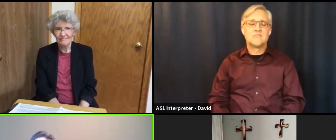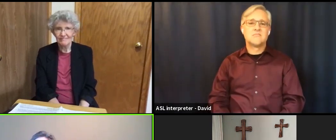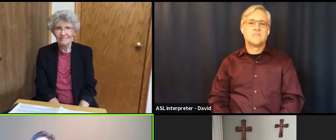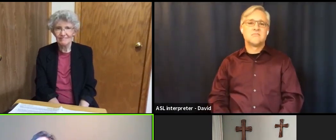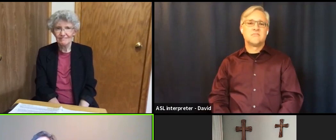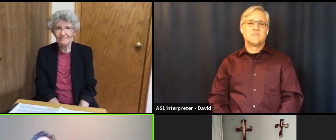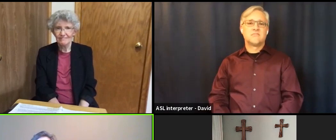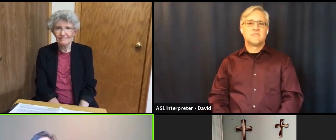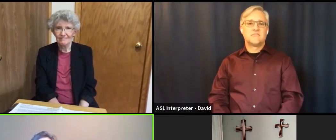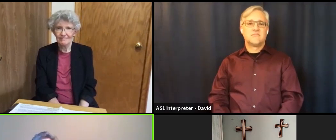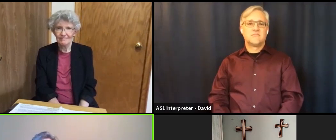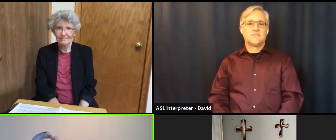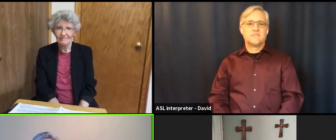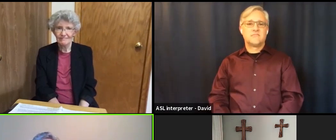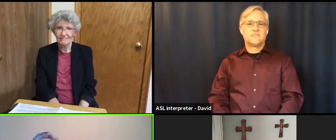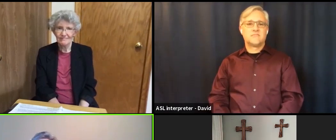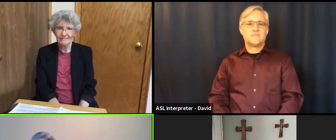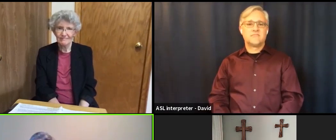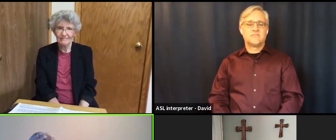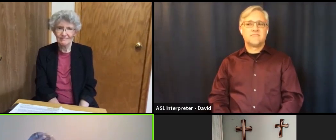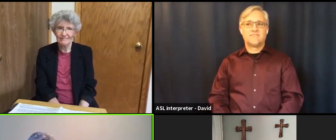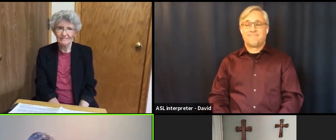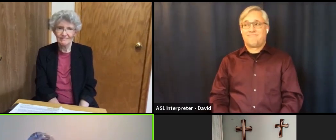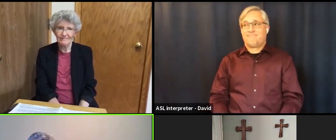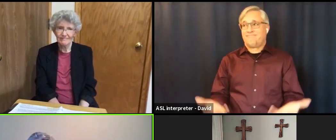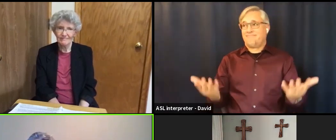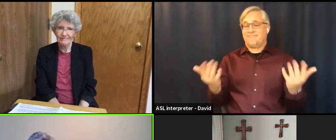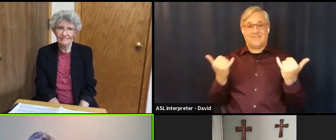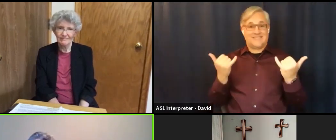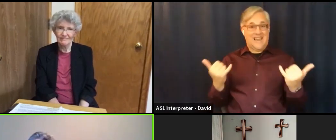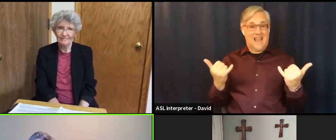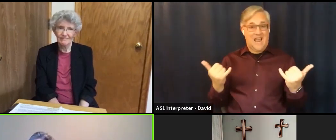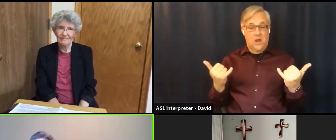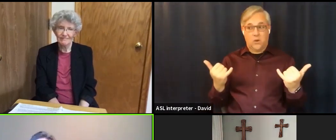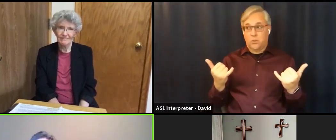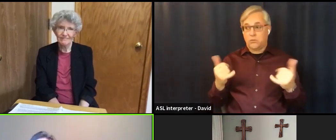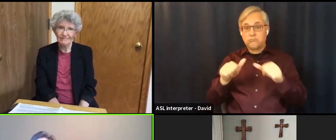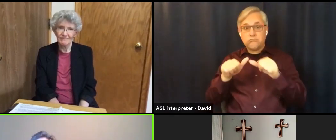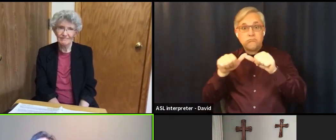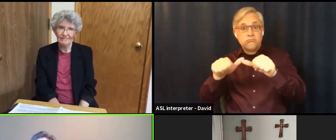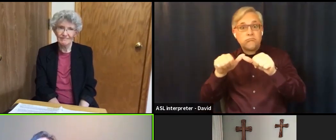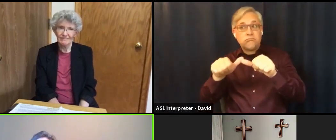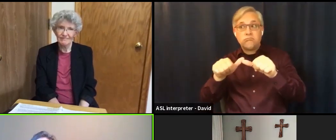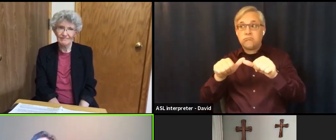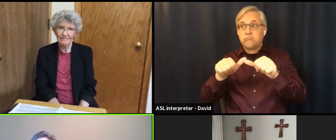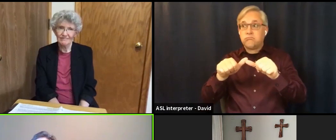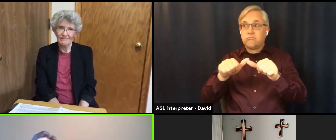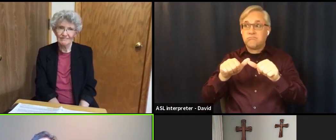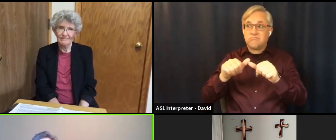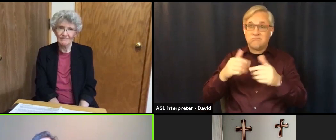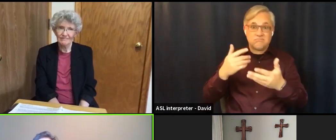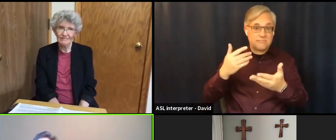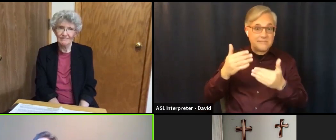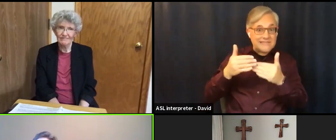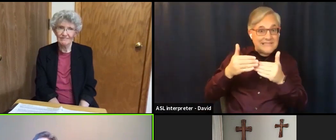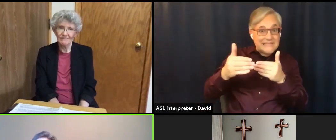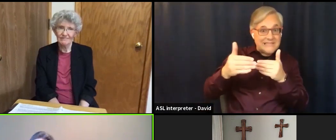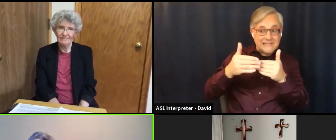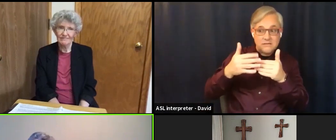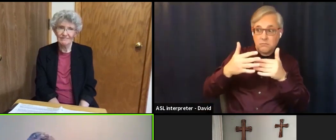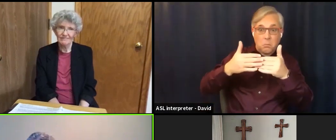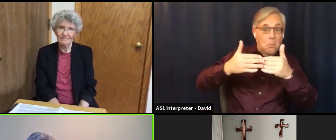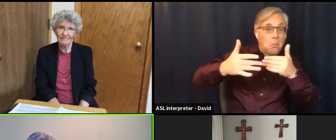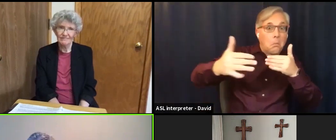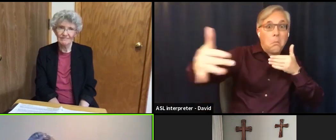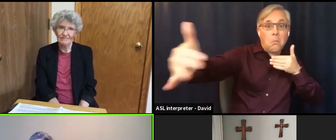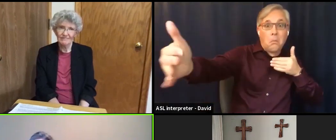There is ambiguousness of how long this will last, and that